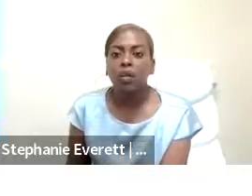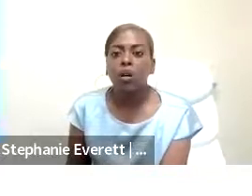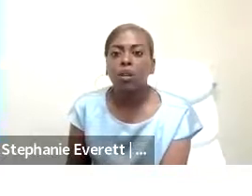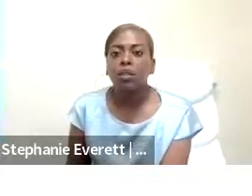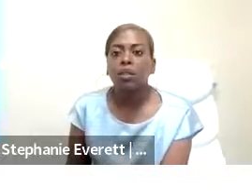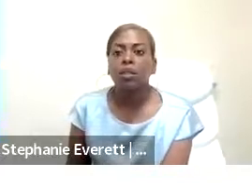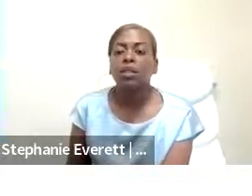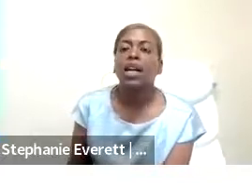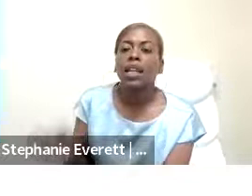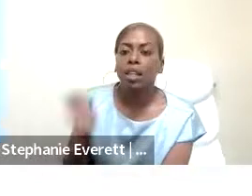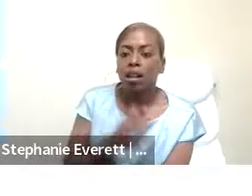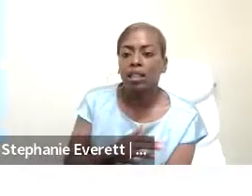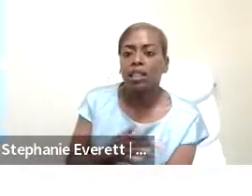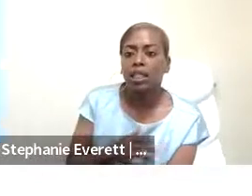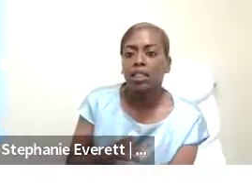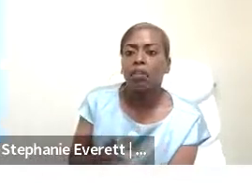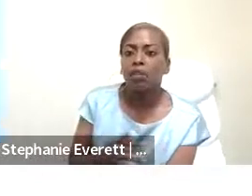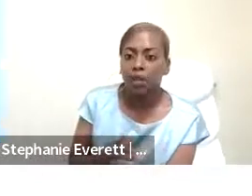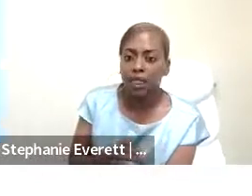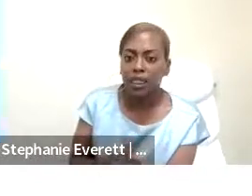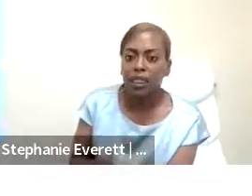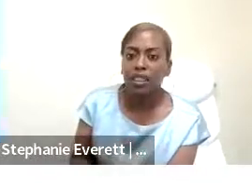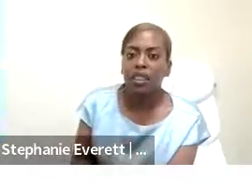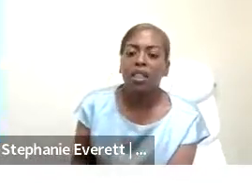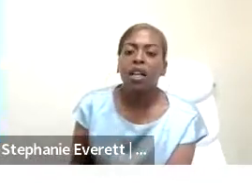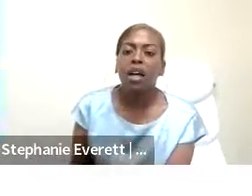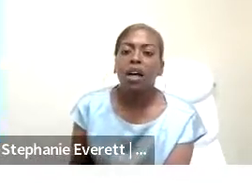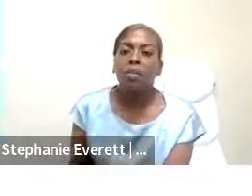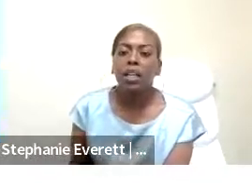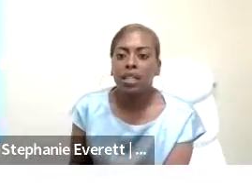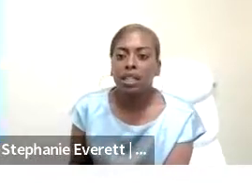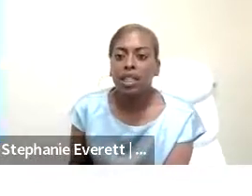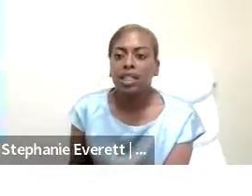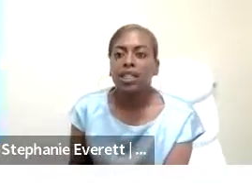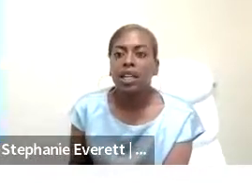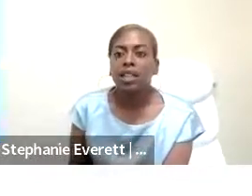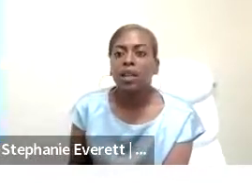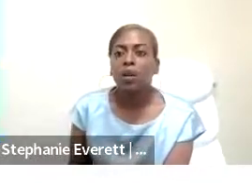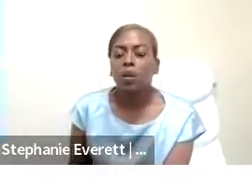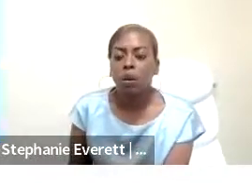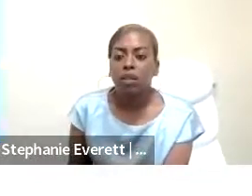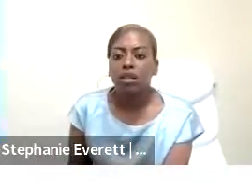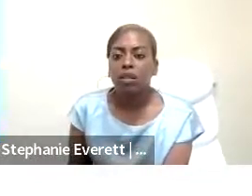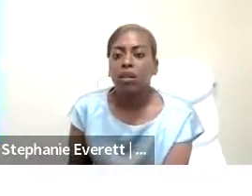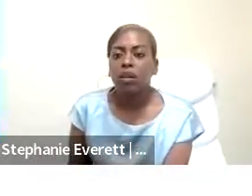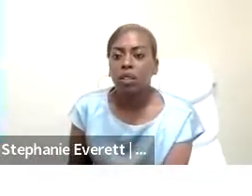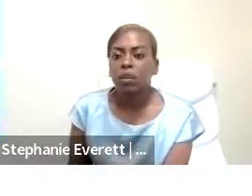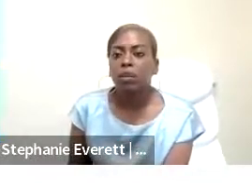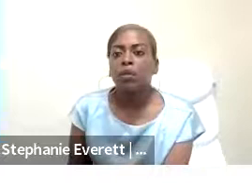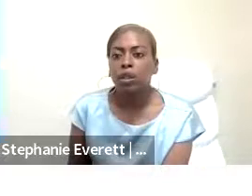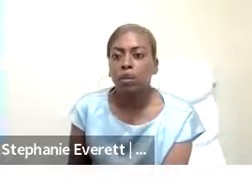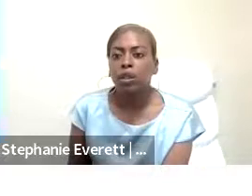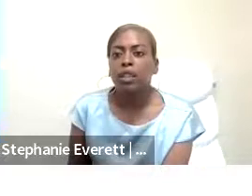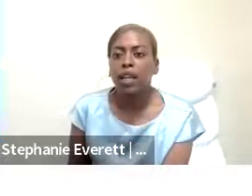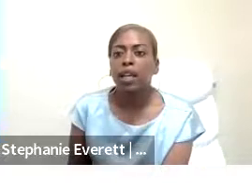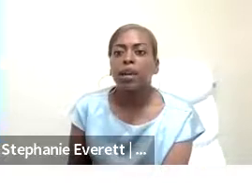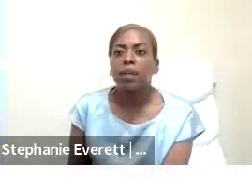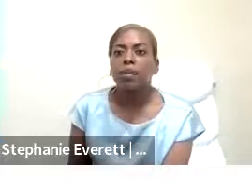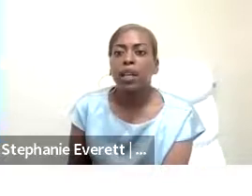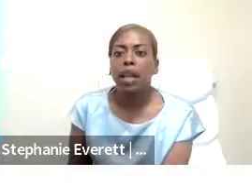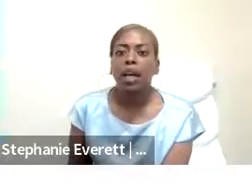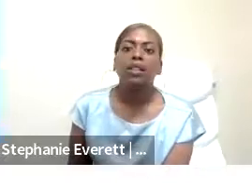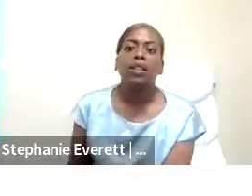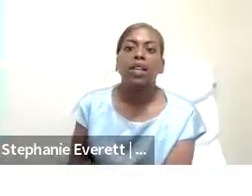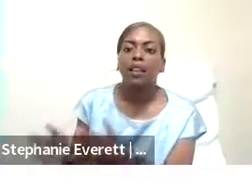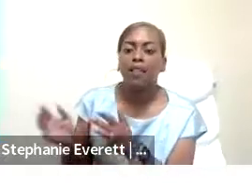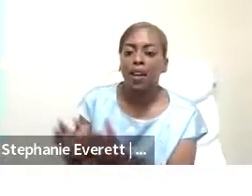not want to not acknowledge case number 19. It is a case that was going to be before the board today,